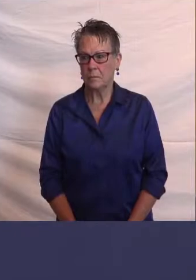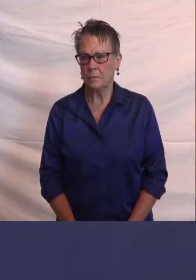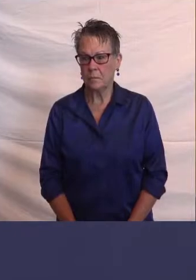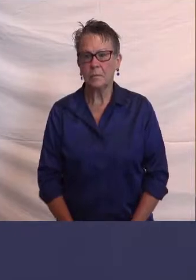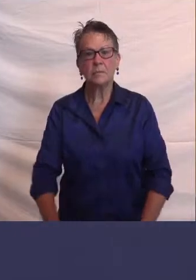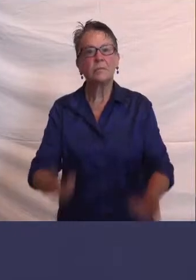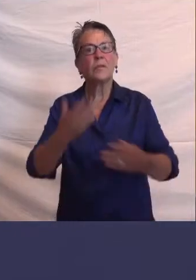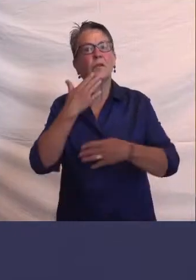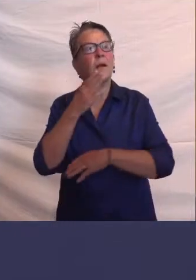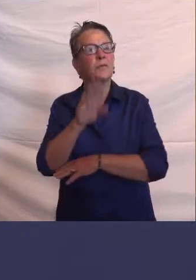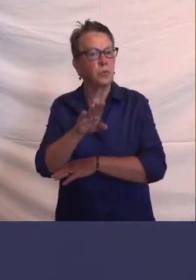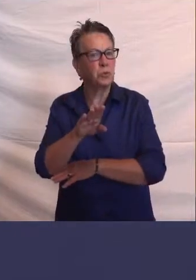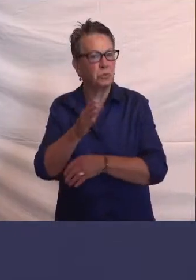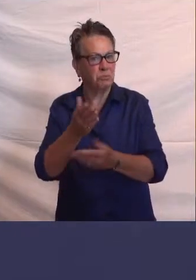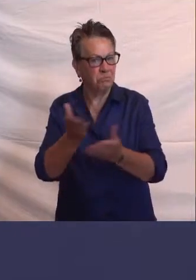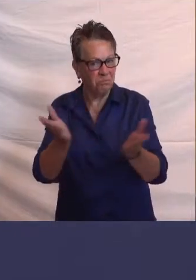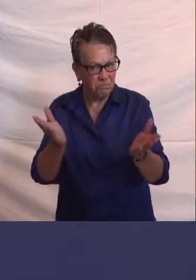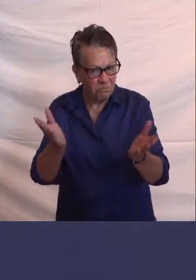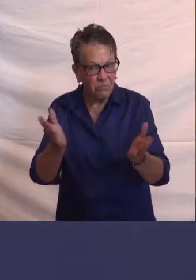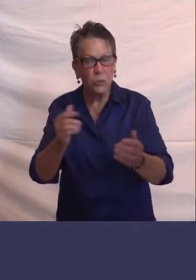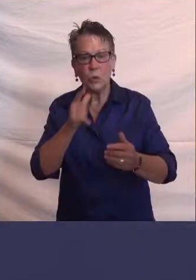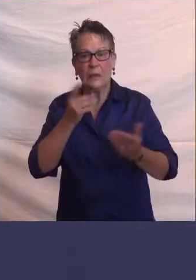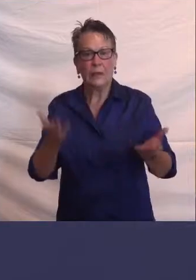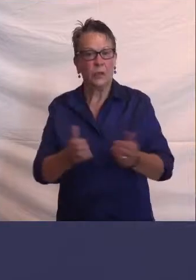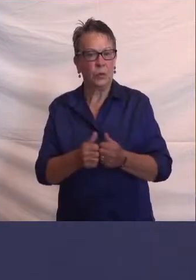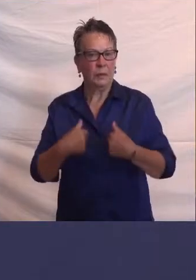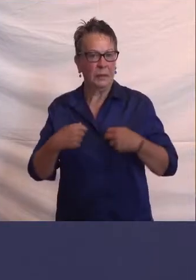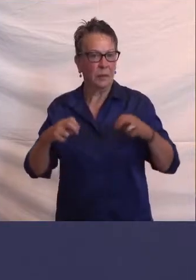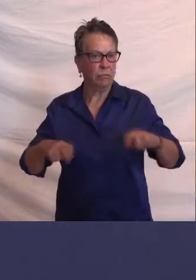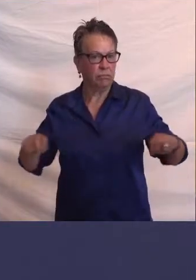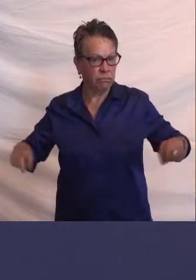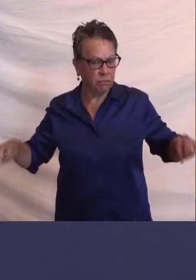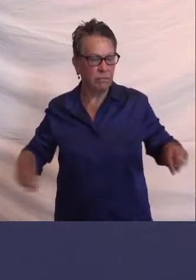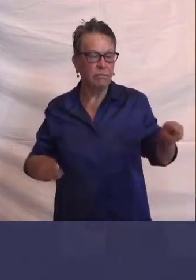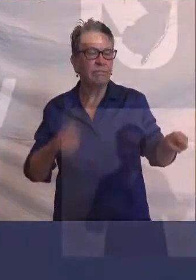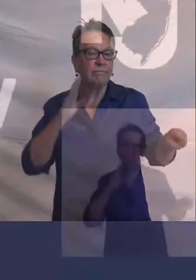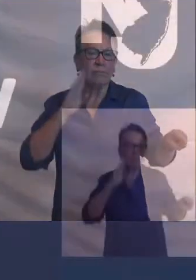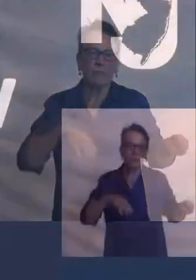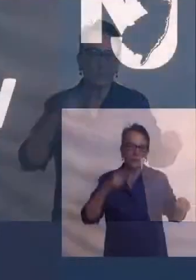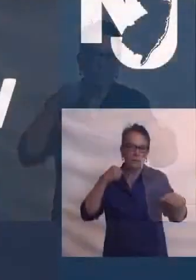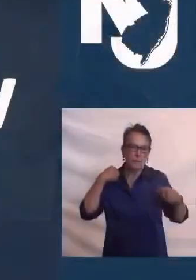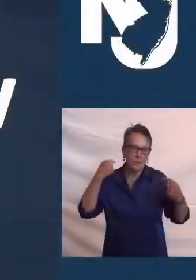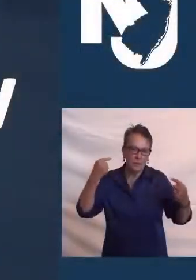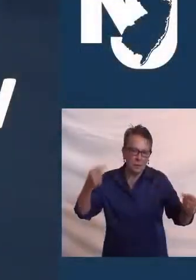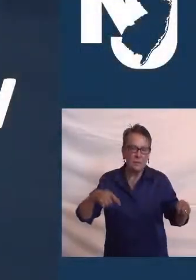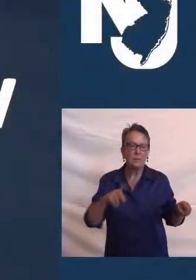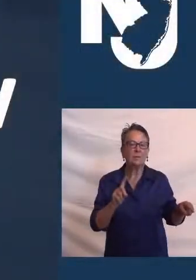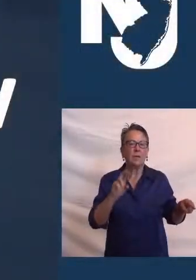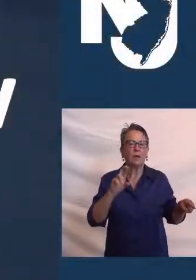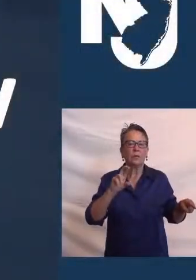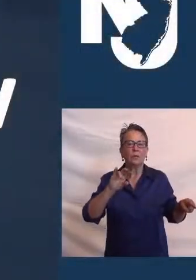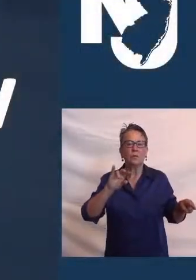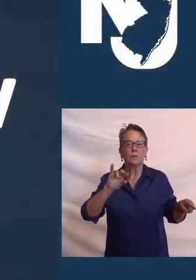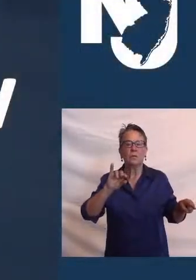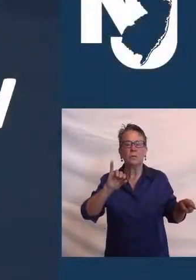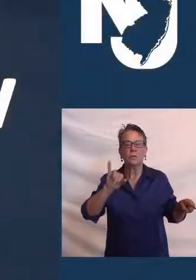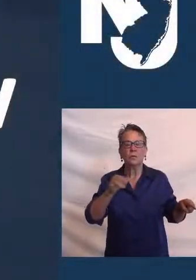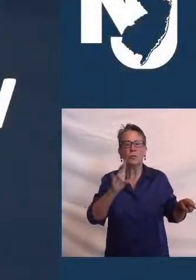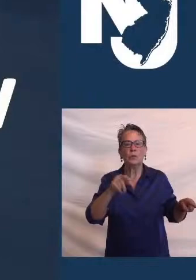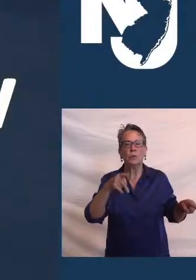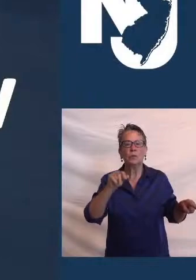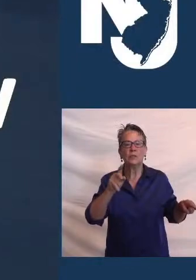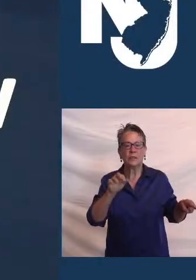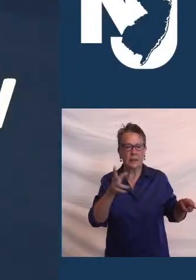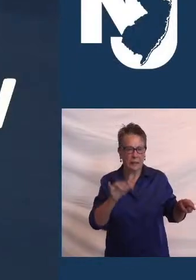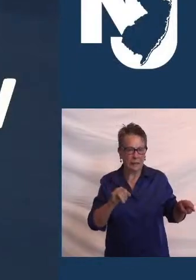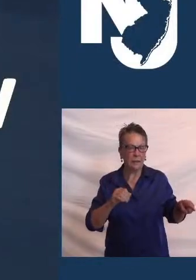Good afternoon. With me to my right, the woman who needs no introduction, the Commissioner of the Department of Health, Judy Persic-Kelly. To her right,